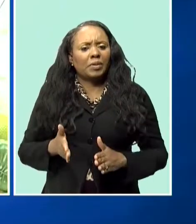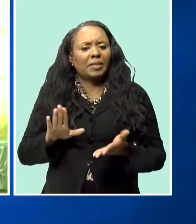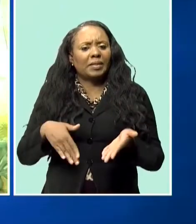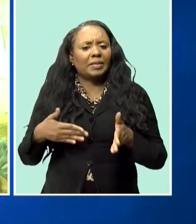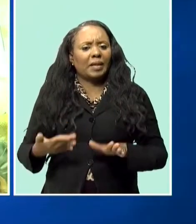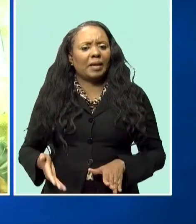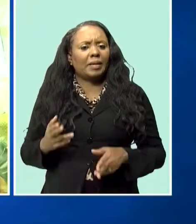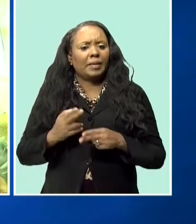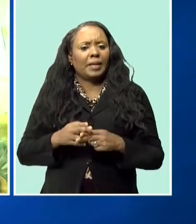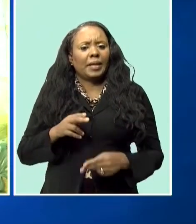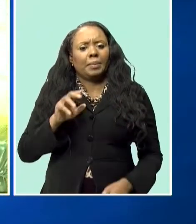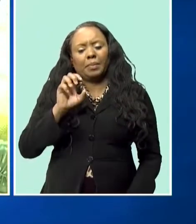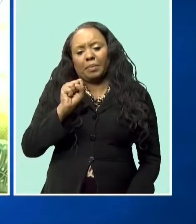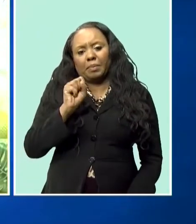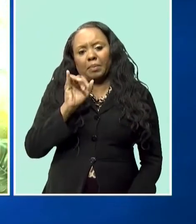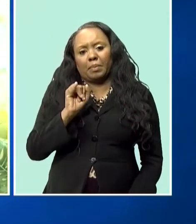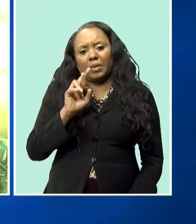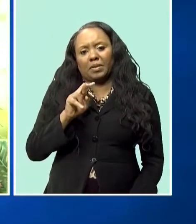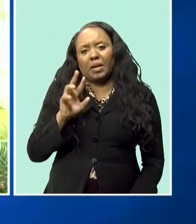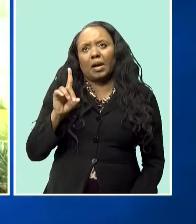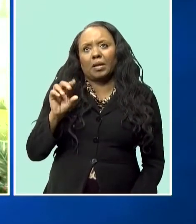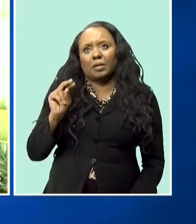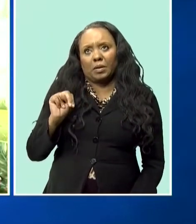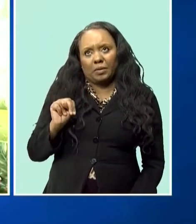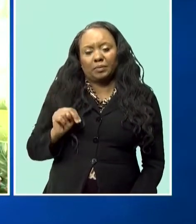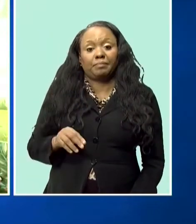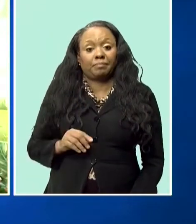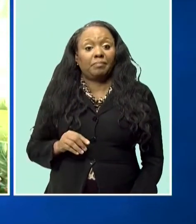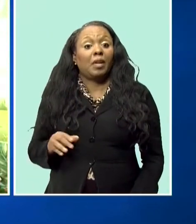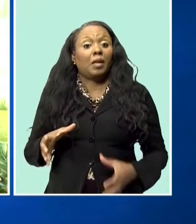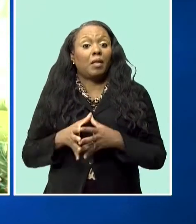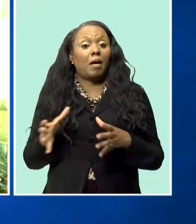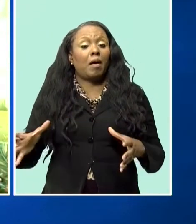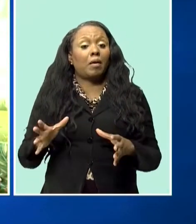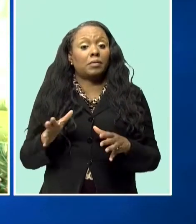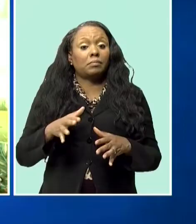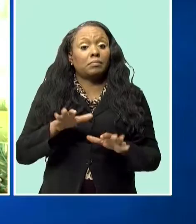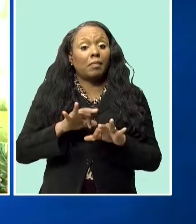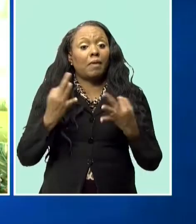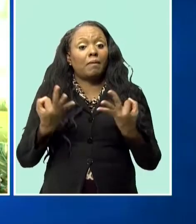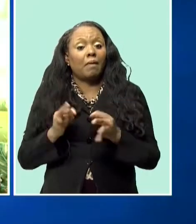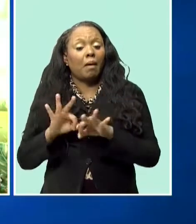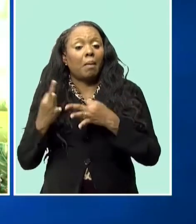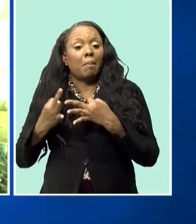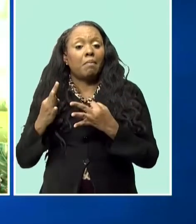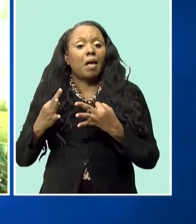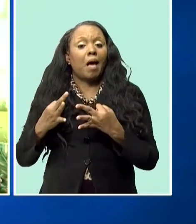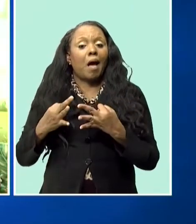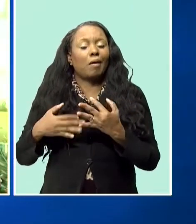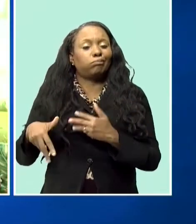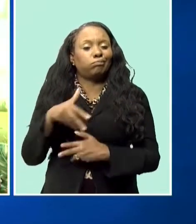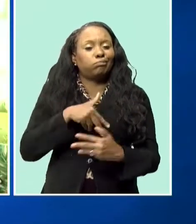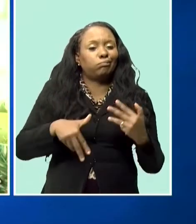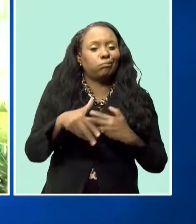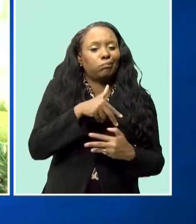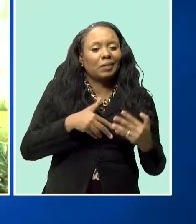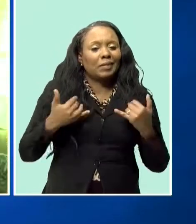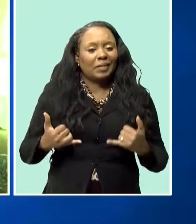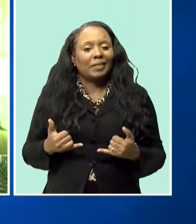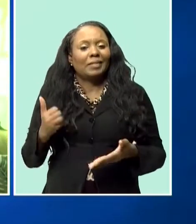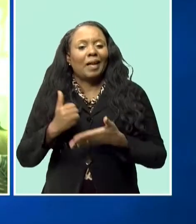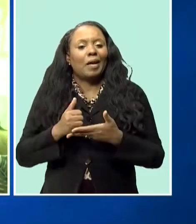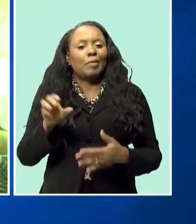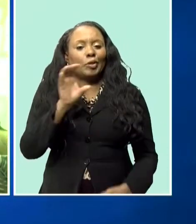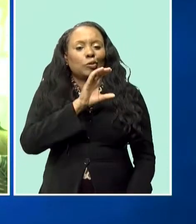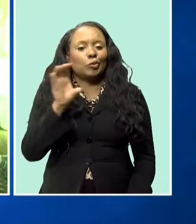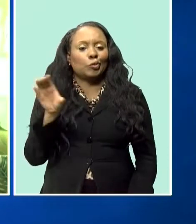at her St. James home by her surviving daughter, grandsons, granddaughters, and great-grands. They helped her to Zoom with President,